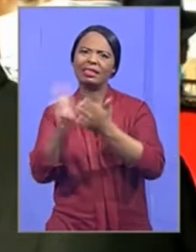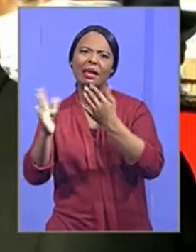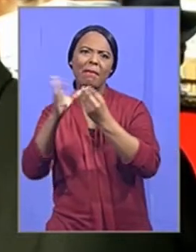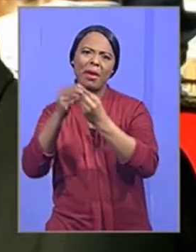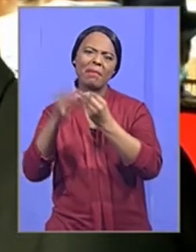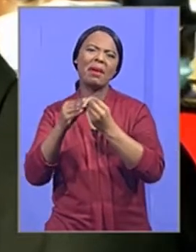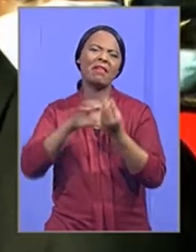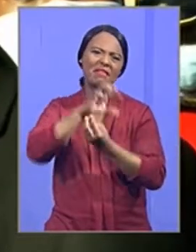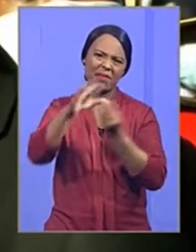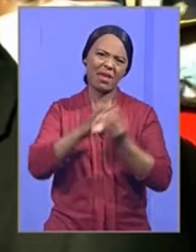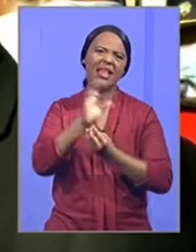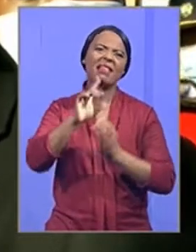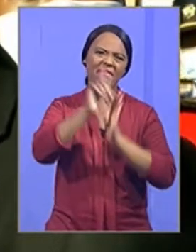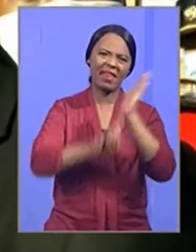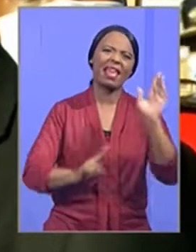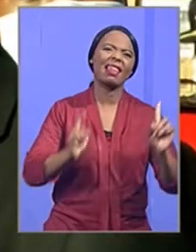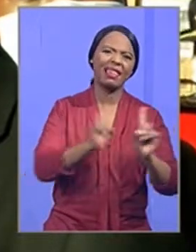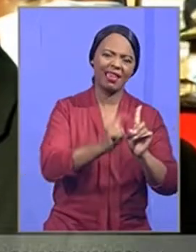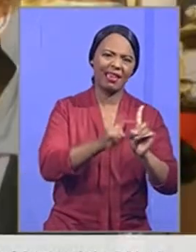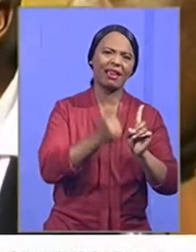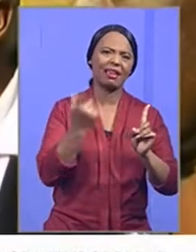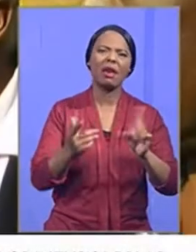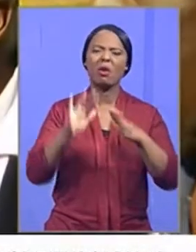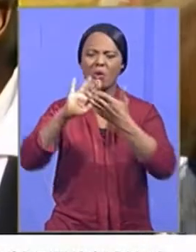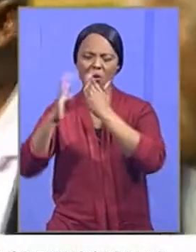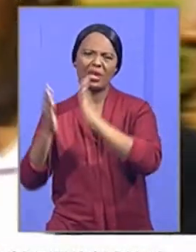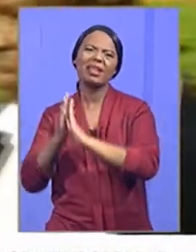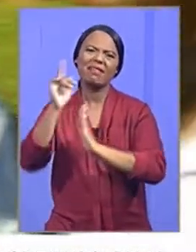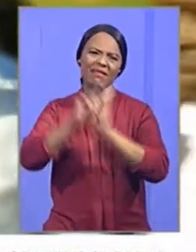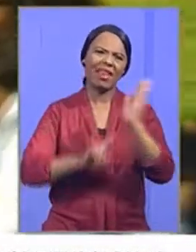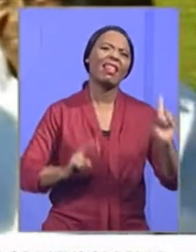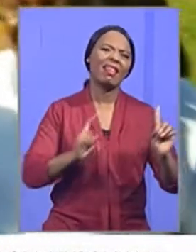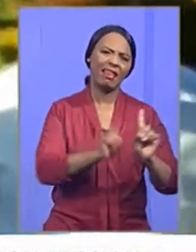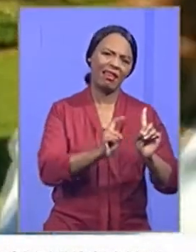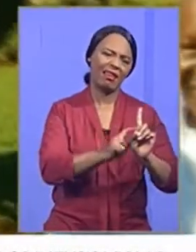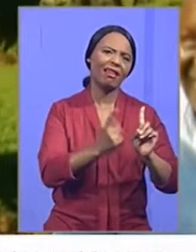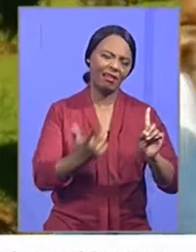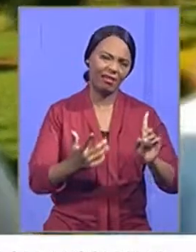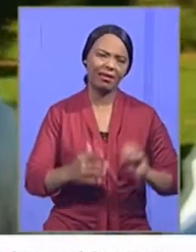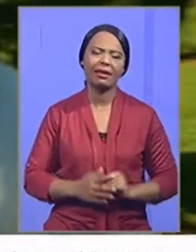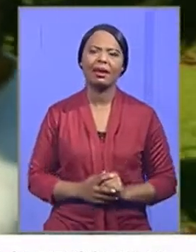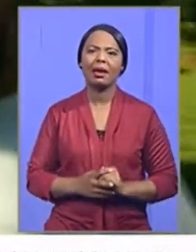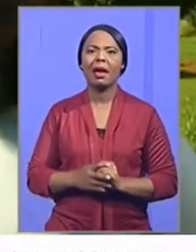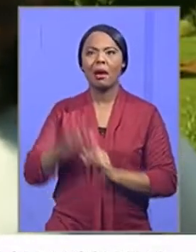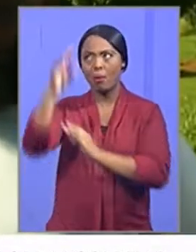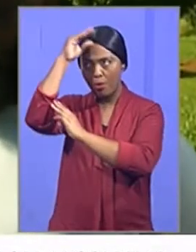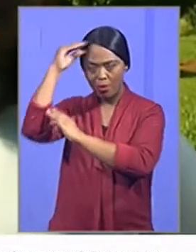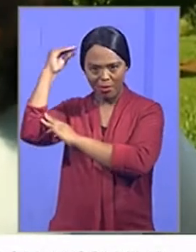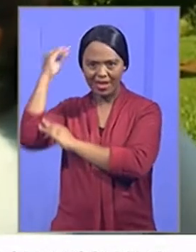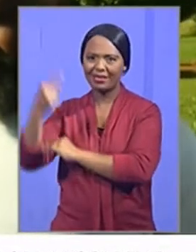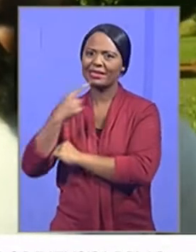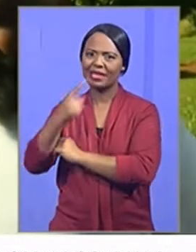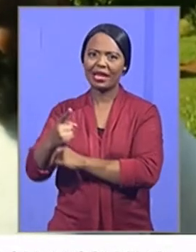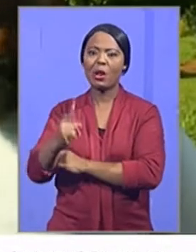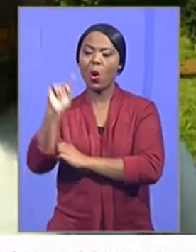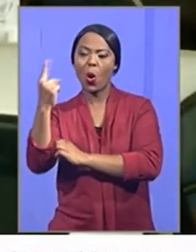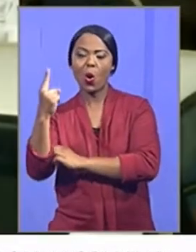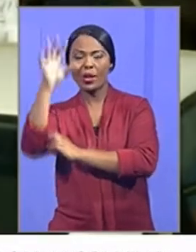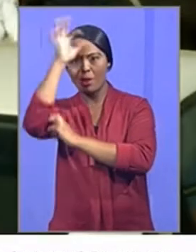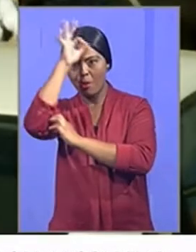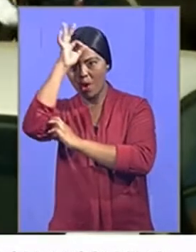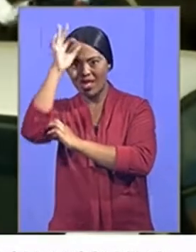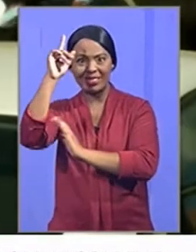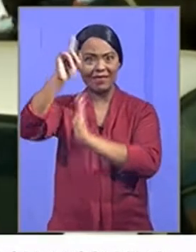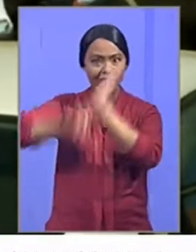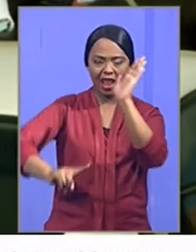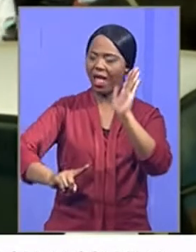family. Was by the community and all that. Cele o dumela gore a se mapodisa fela ba bapaletšego ke go šireletša Namhla e